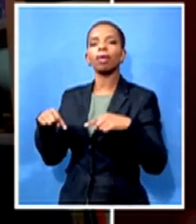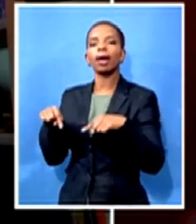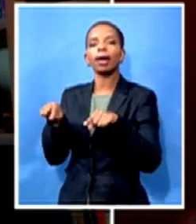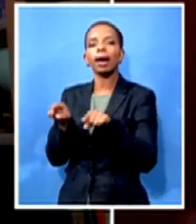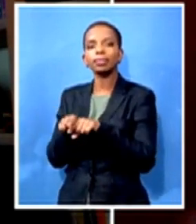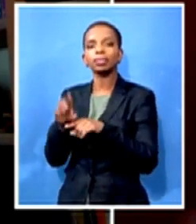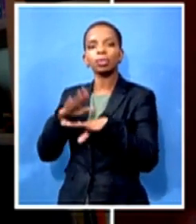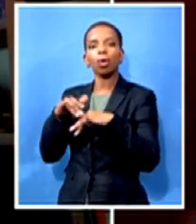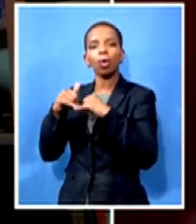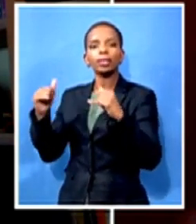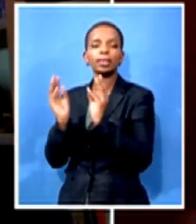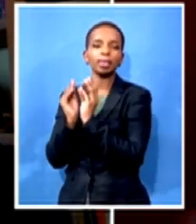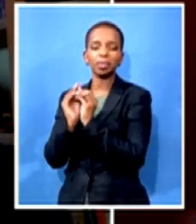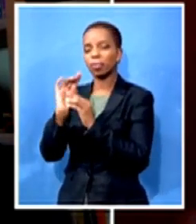us?